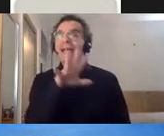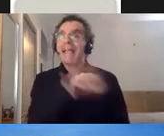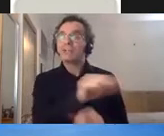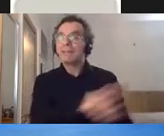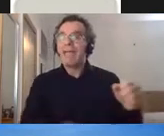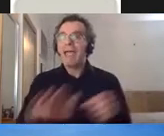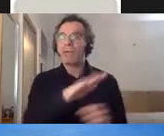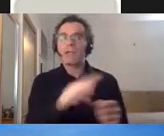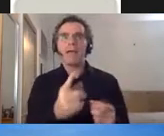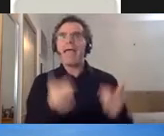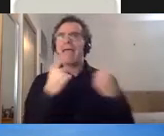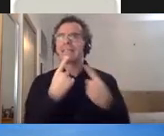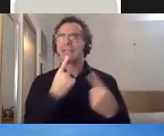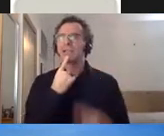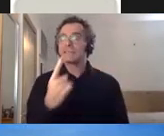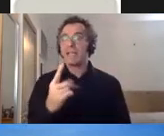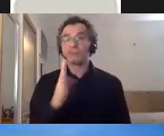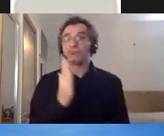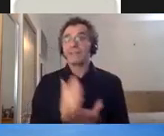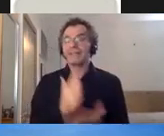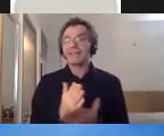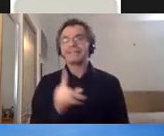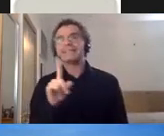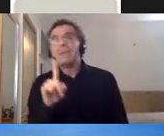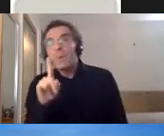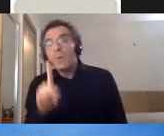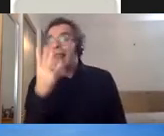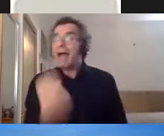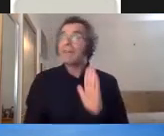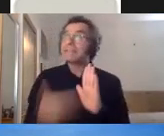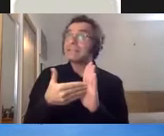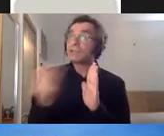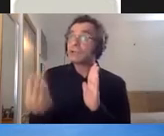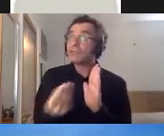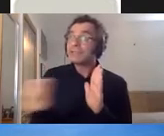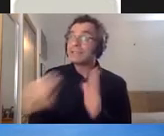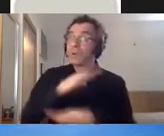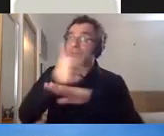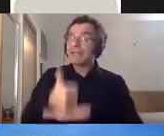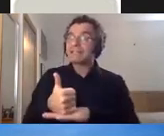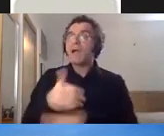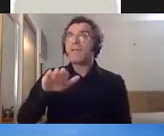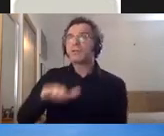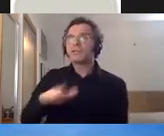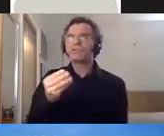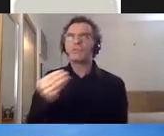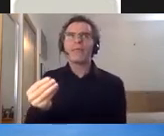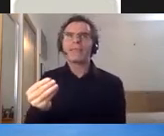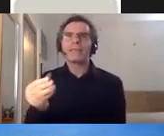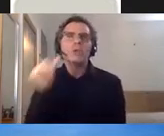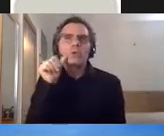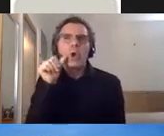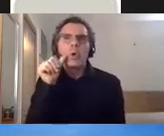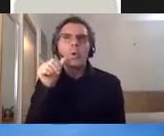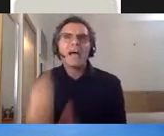head teacher there said just basically, well, we've got an additional resources base for children with, additional needs. And she